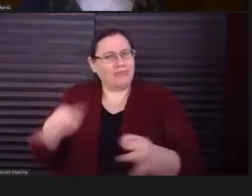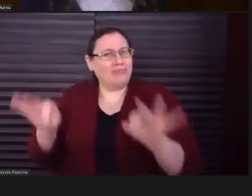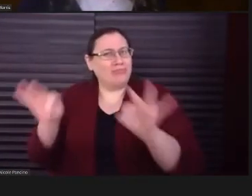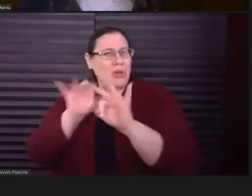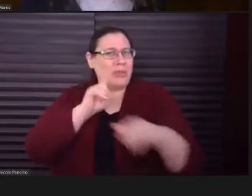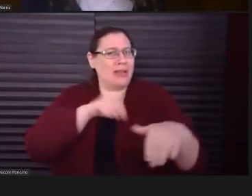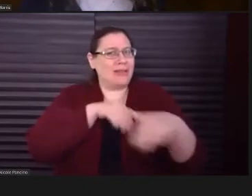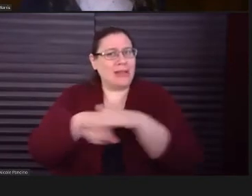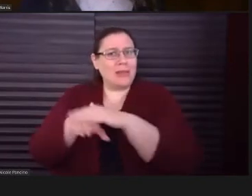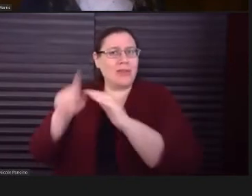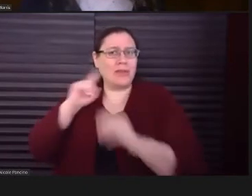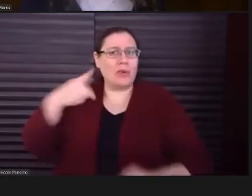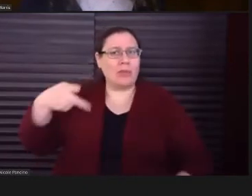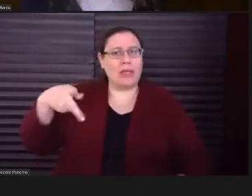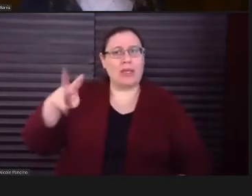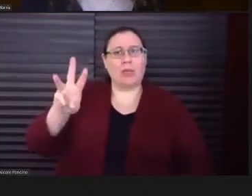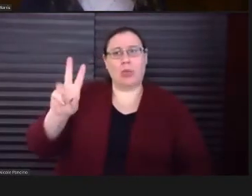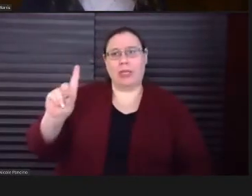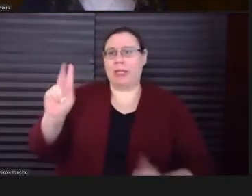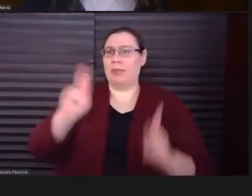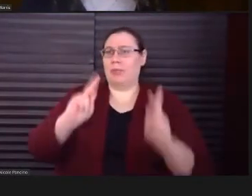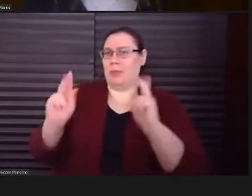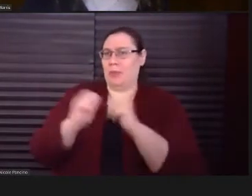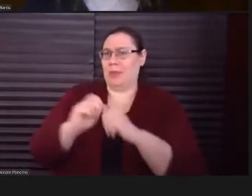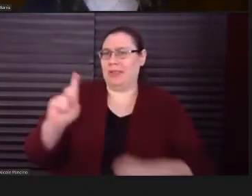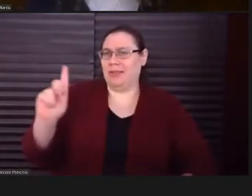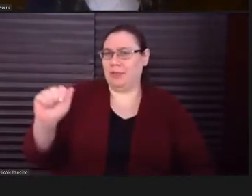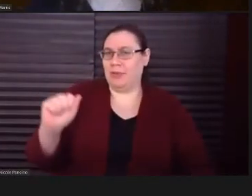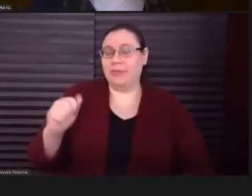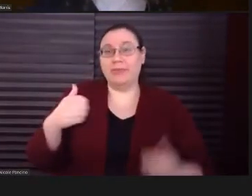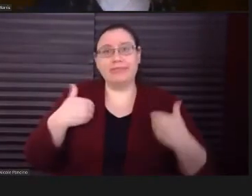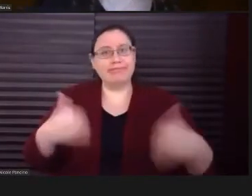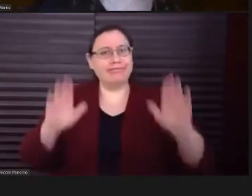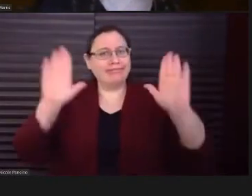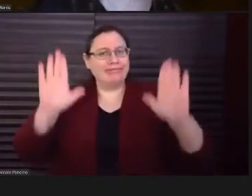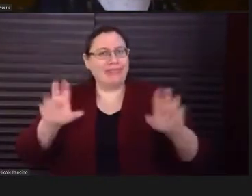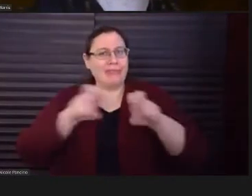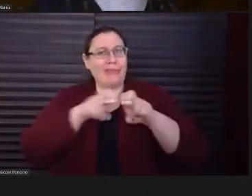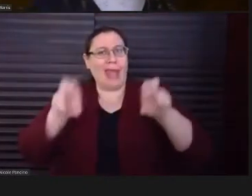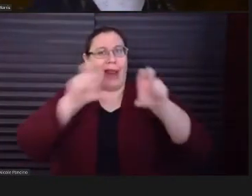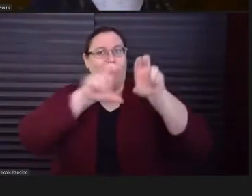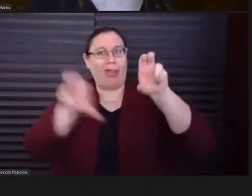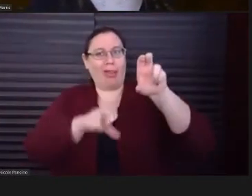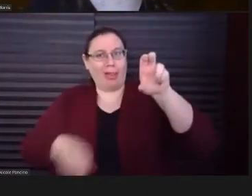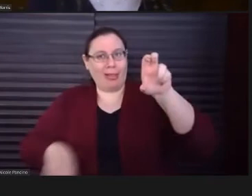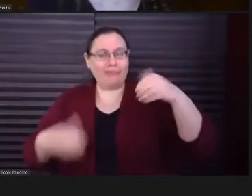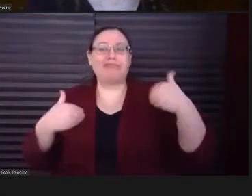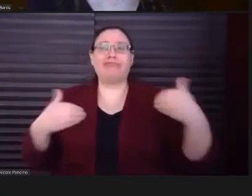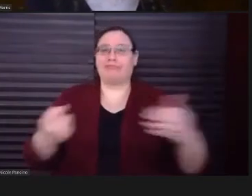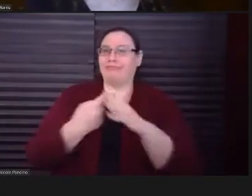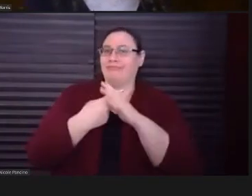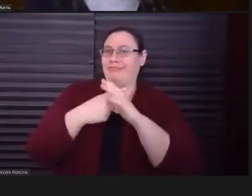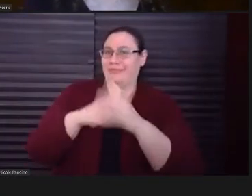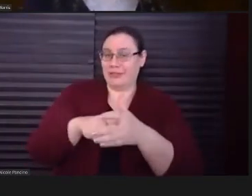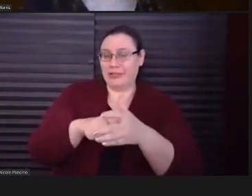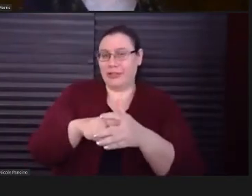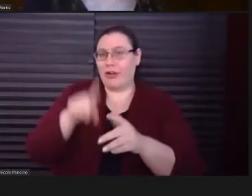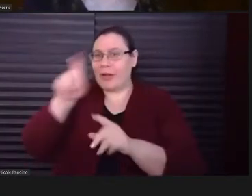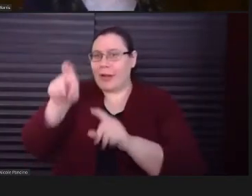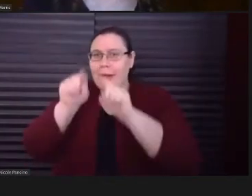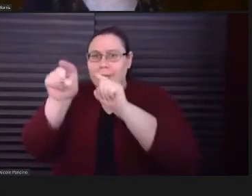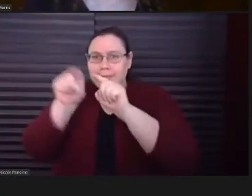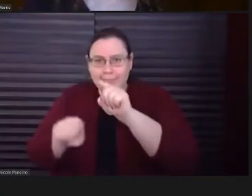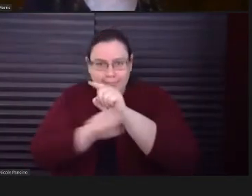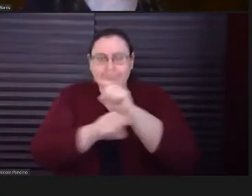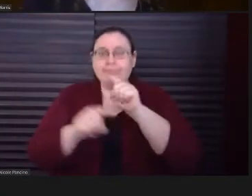with disability. We have a fantastic panel. So I'm just going to jump right in and ask each of you to